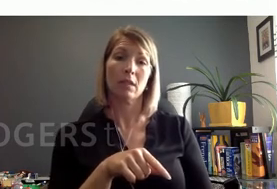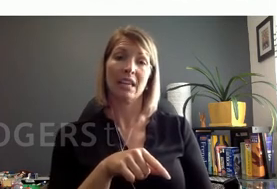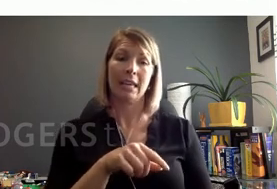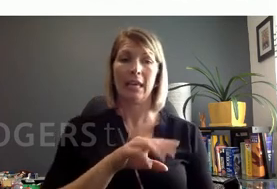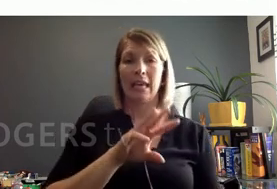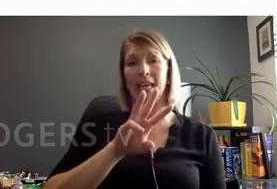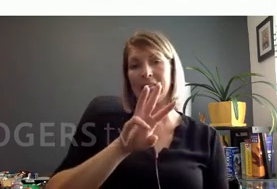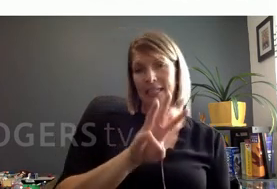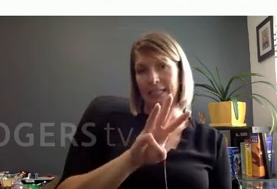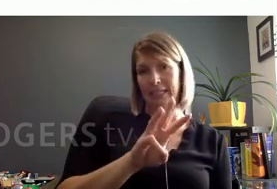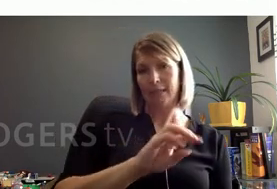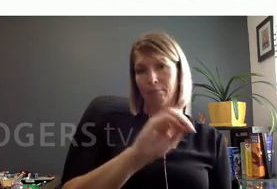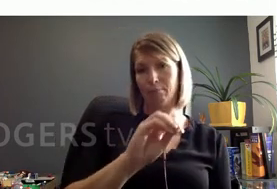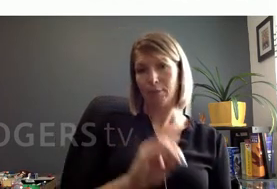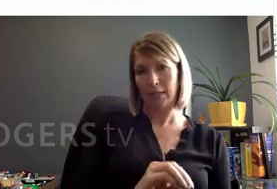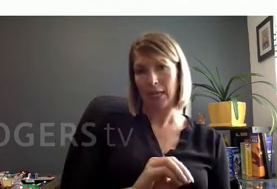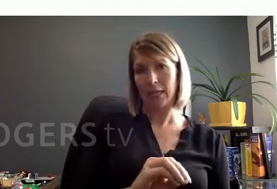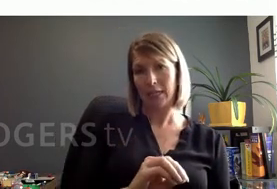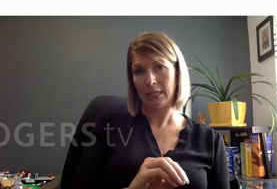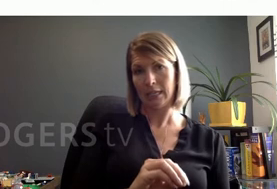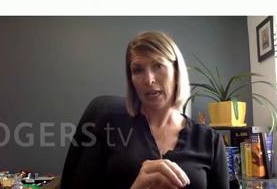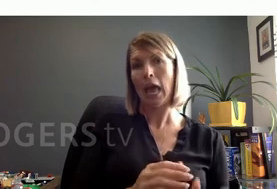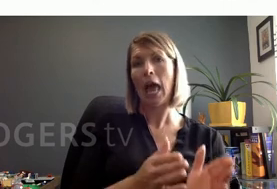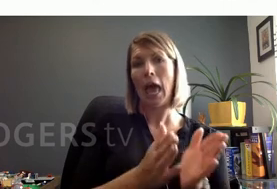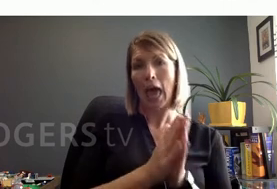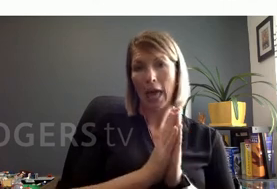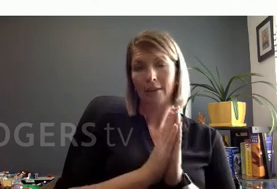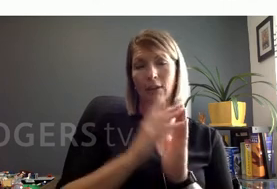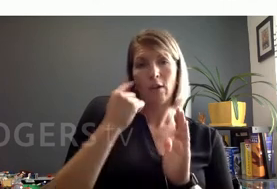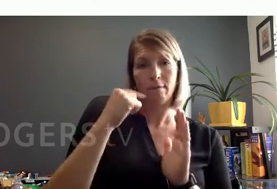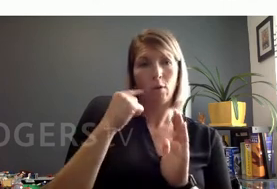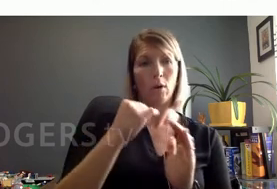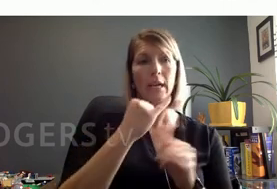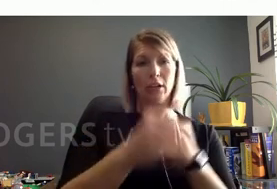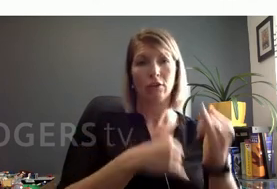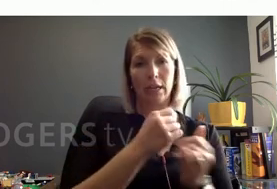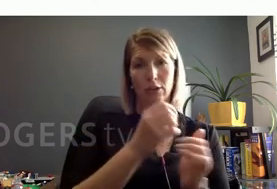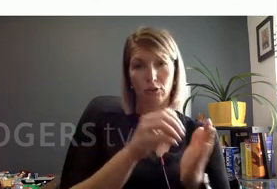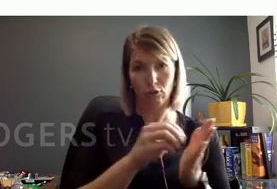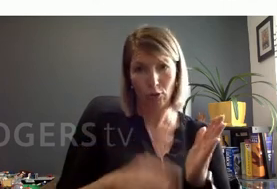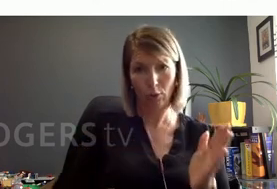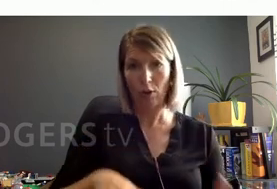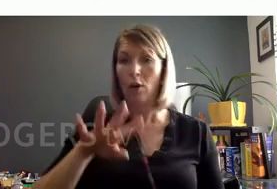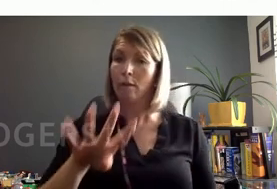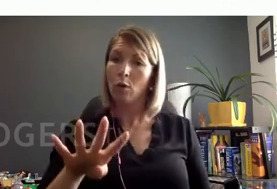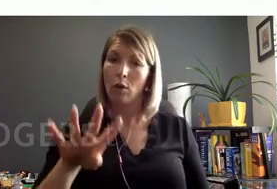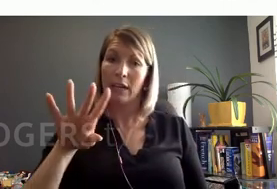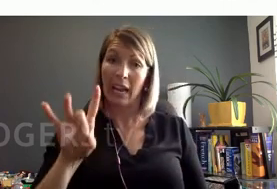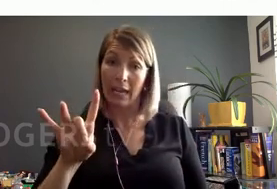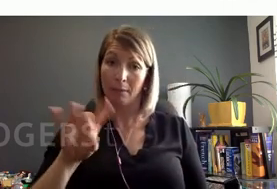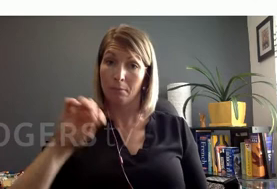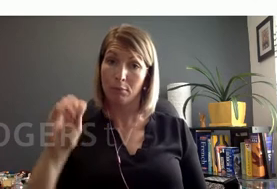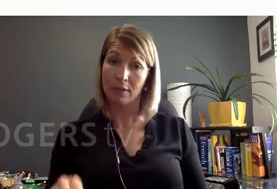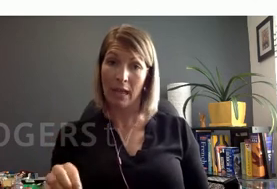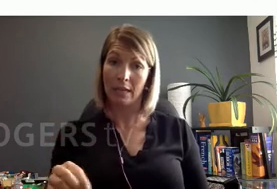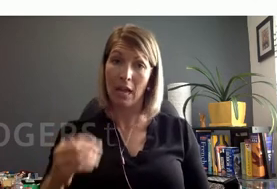organization received application from newcomers, international students, and 48% of them actually hired them, which is